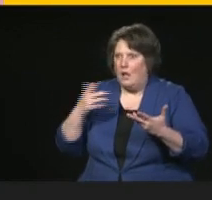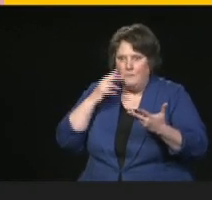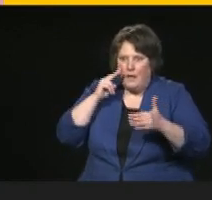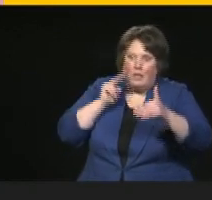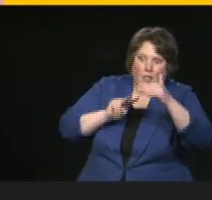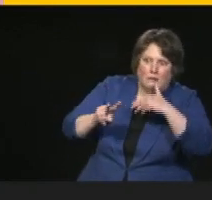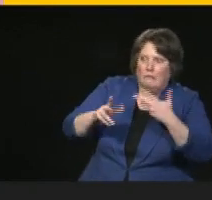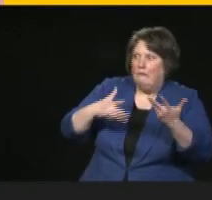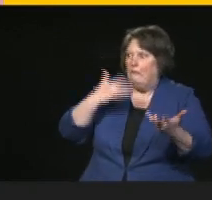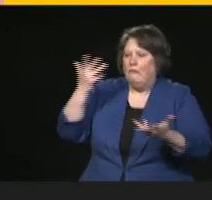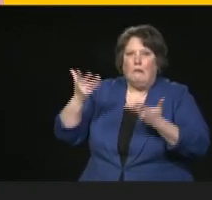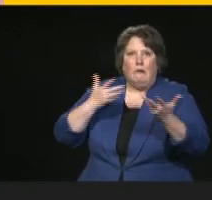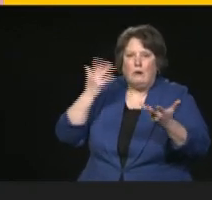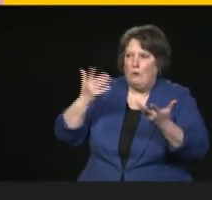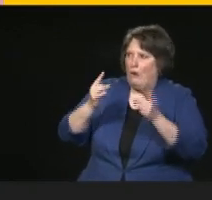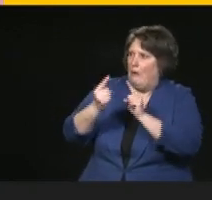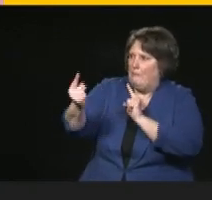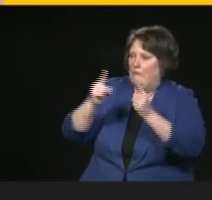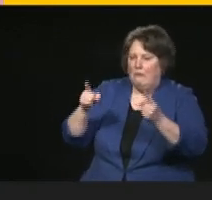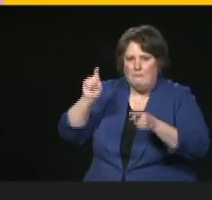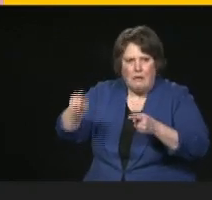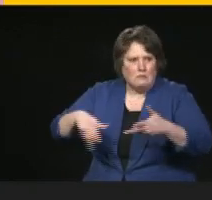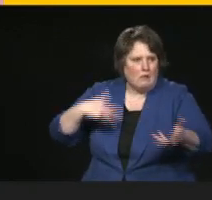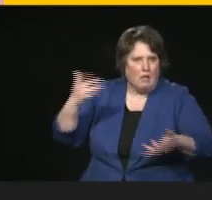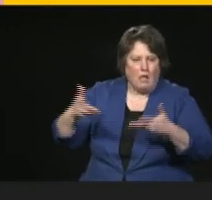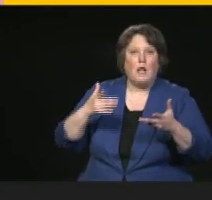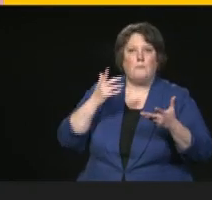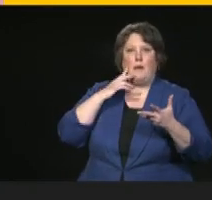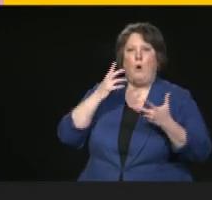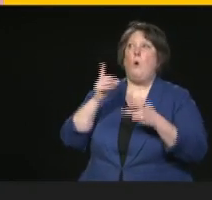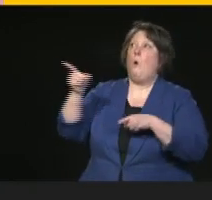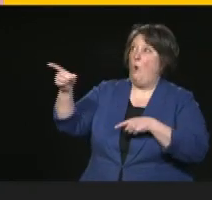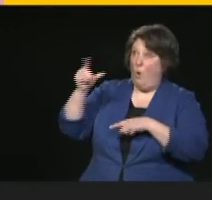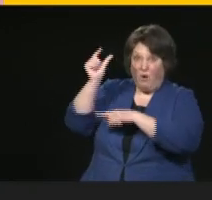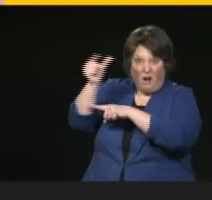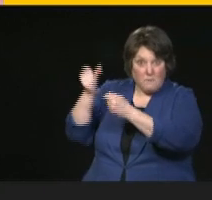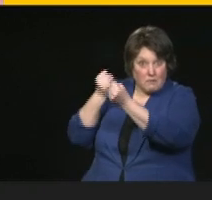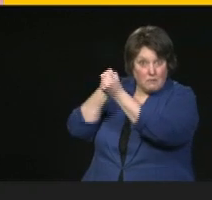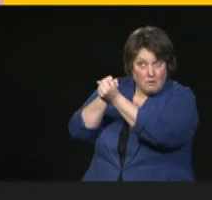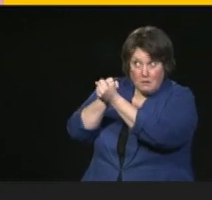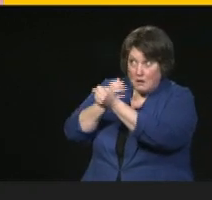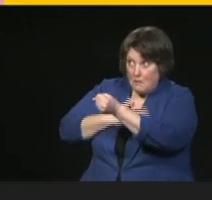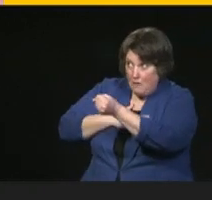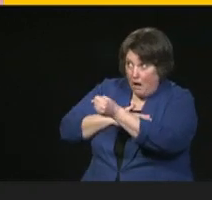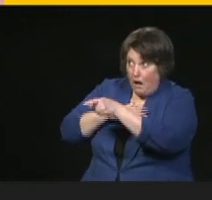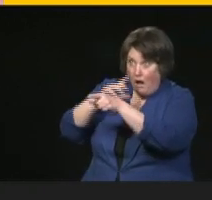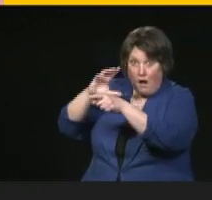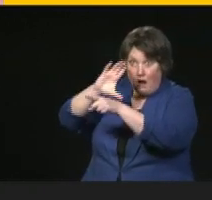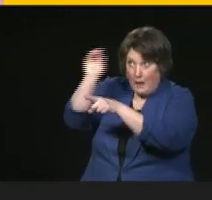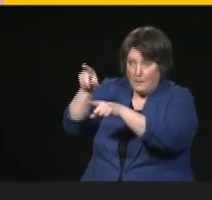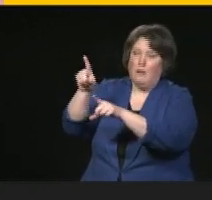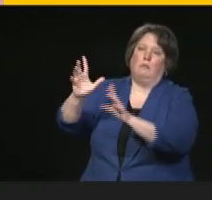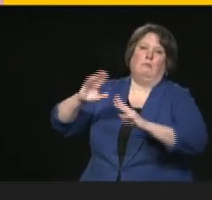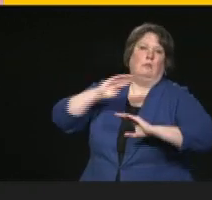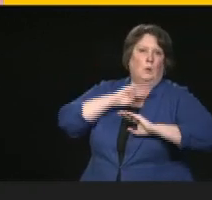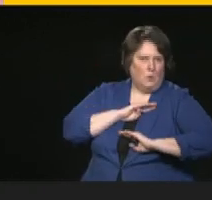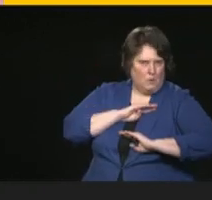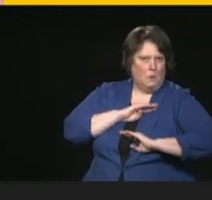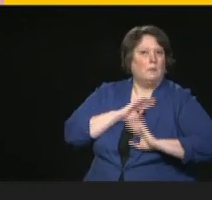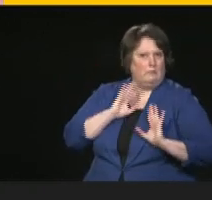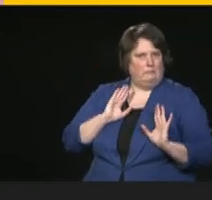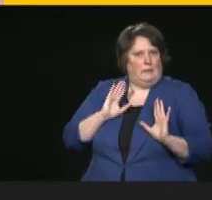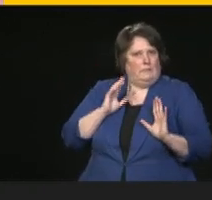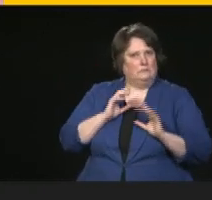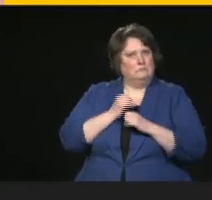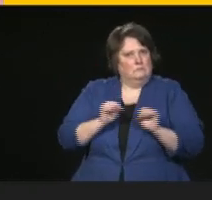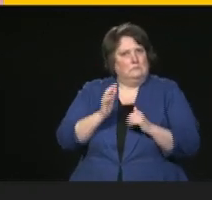to go to work, even if those conditions are making it hard for your company to operate as usual. We get that, and that is why